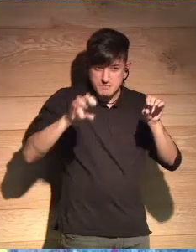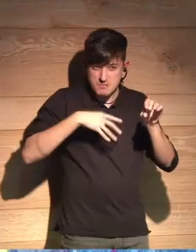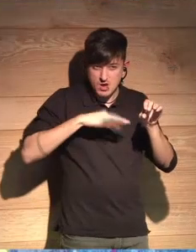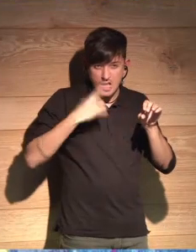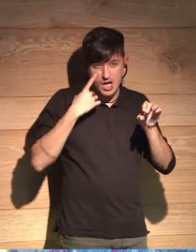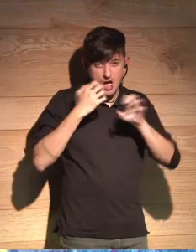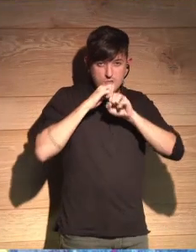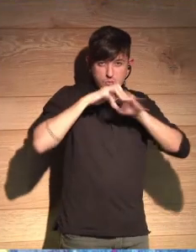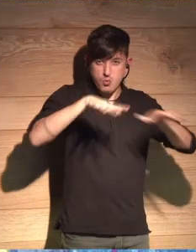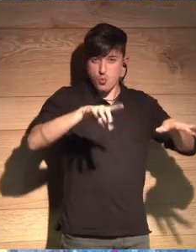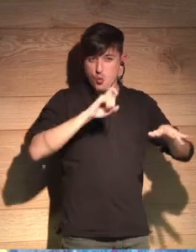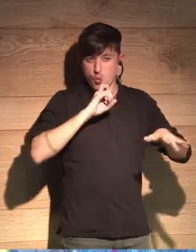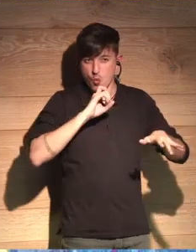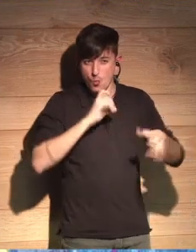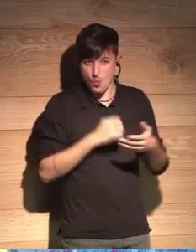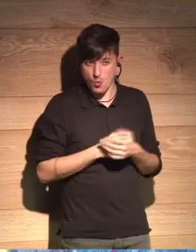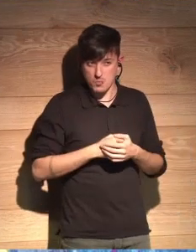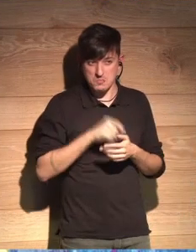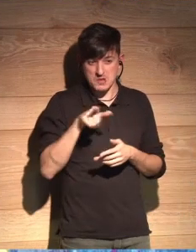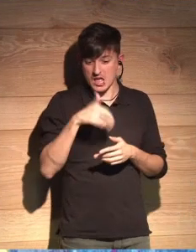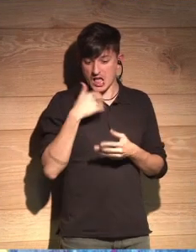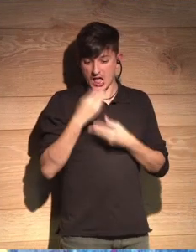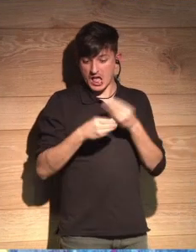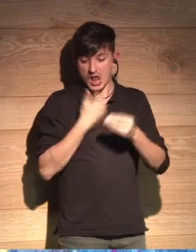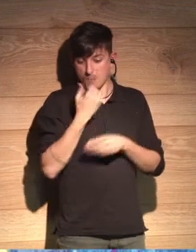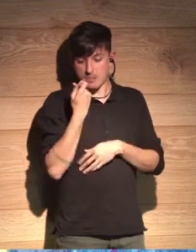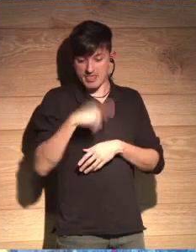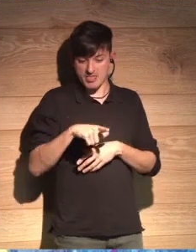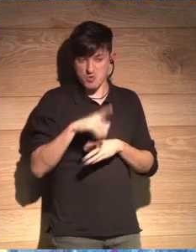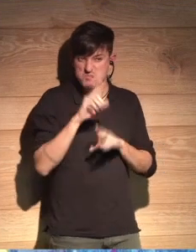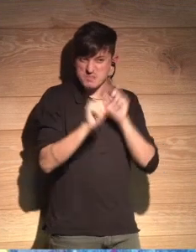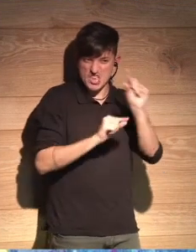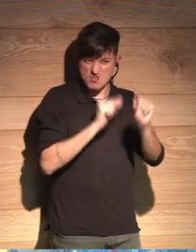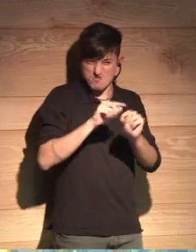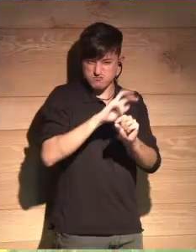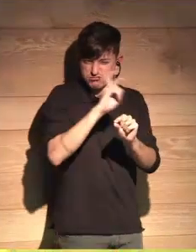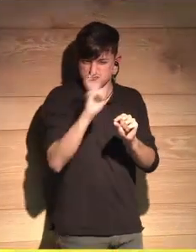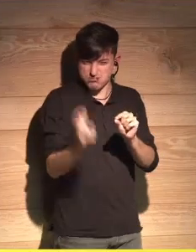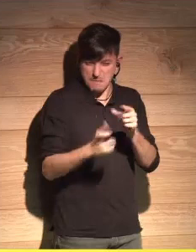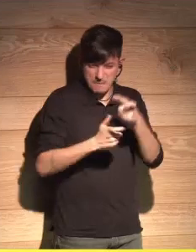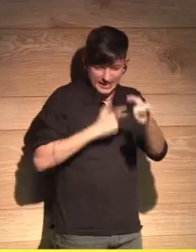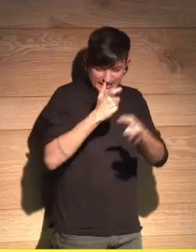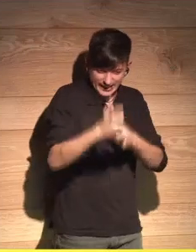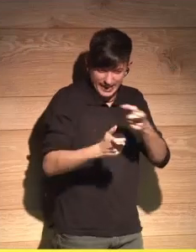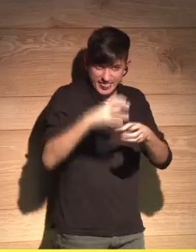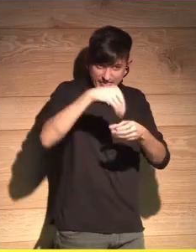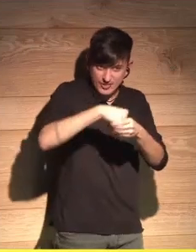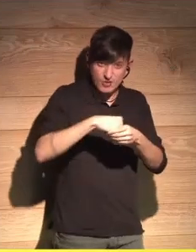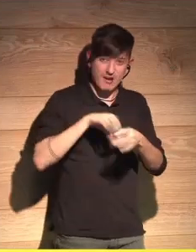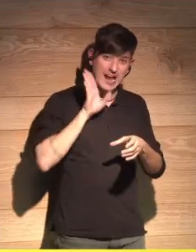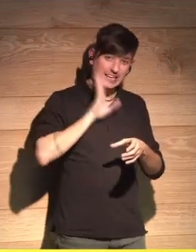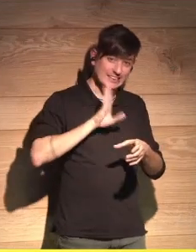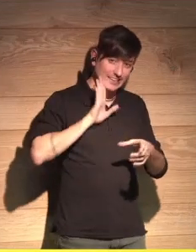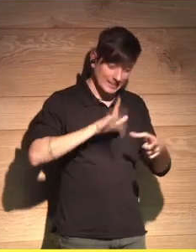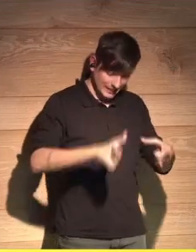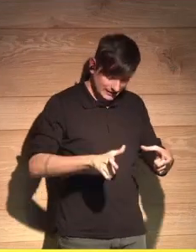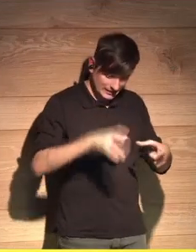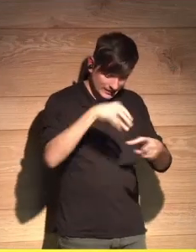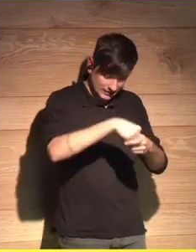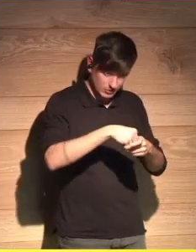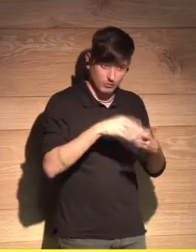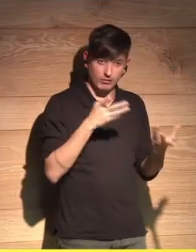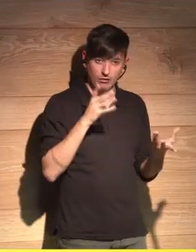mapping sewage, looking at viruses and bacteria in sewage. And the reason is that in our body, for every living cell, we got 9 or 10 viruses